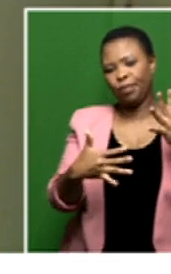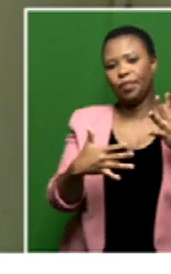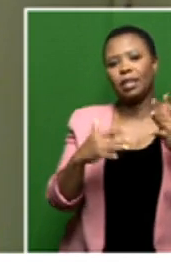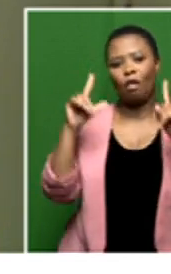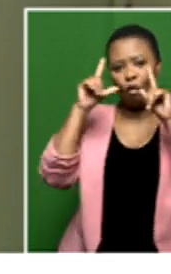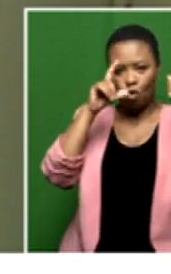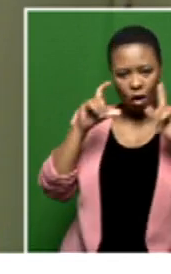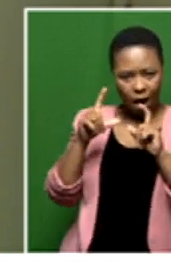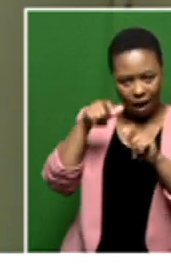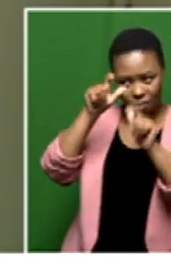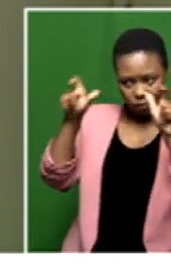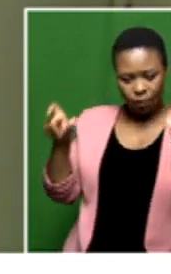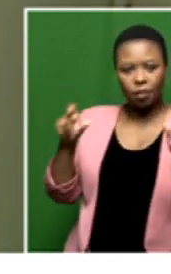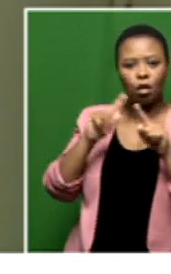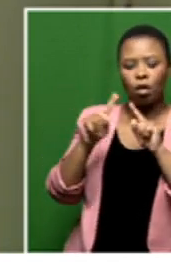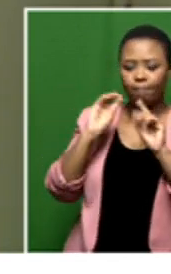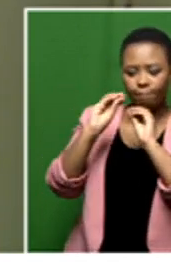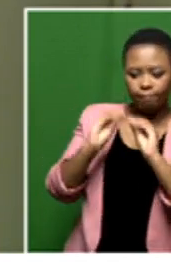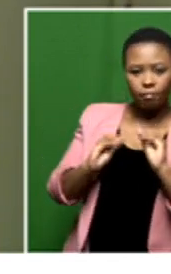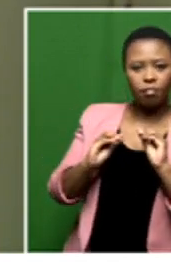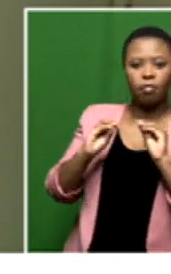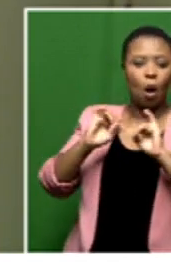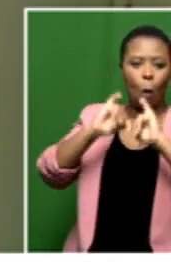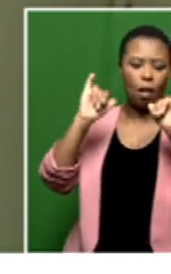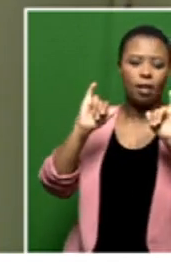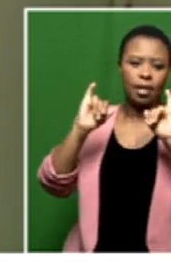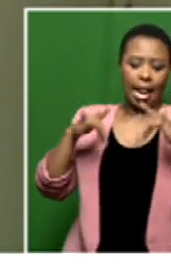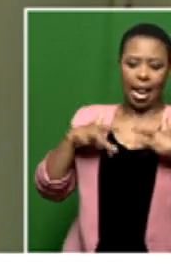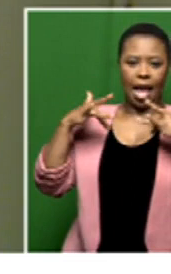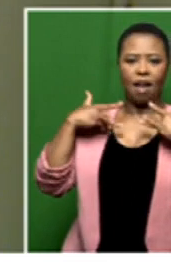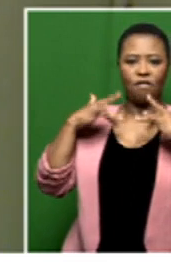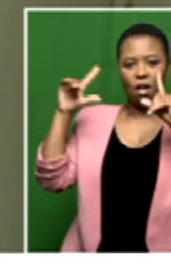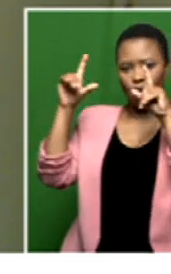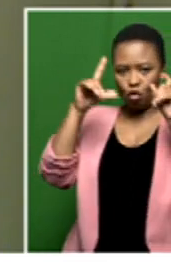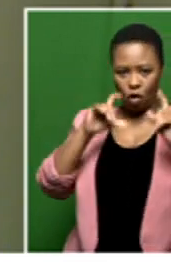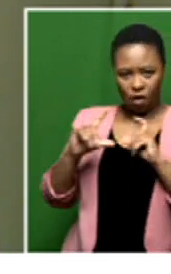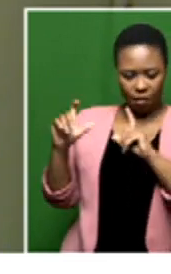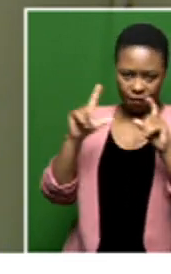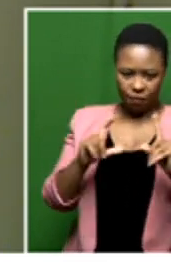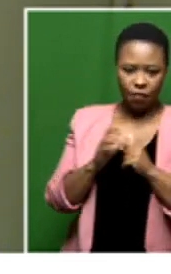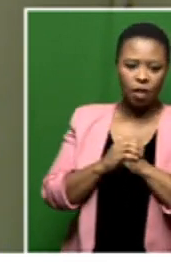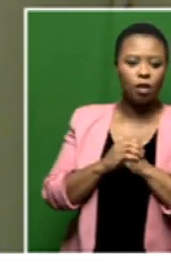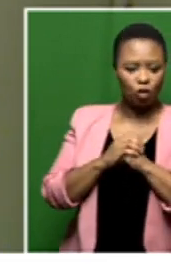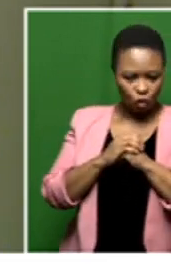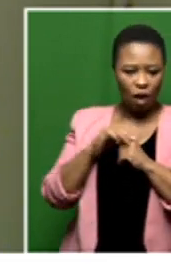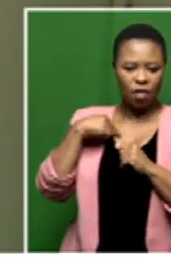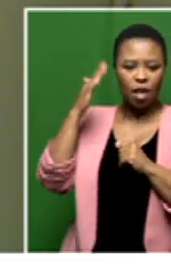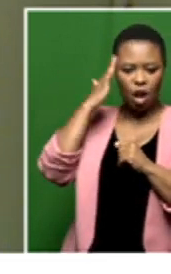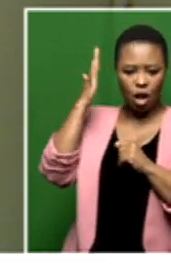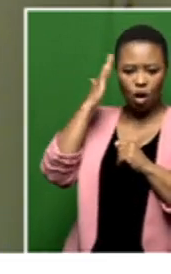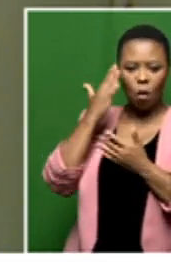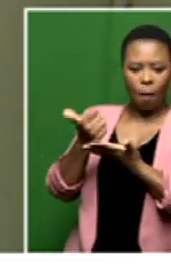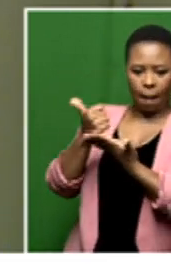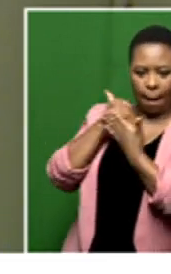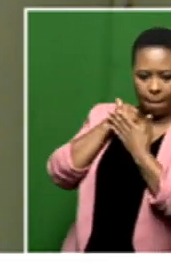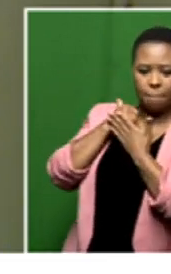kind of who's who of wildlife photographers who contribute to these. And I'm so lucky they all give their work for free because they know that it helps us to